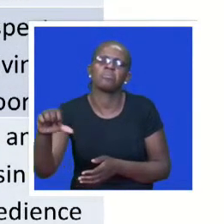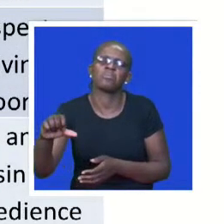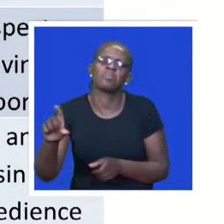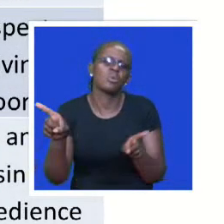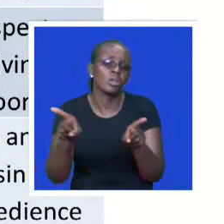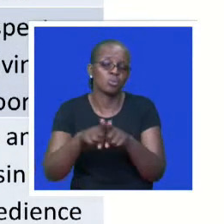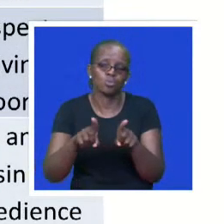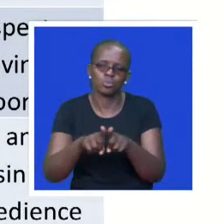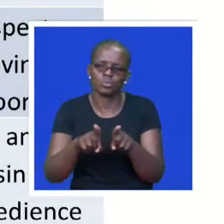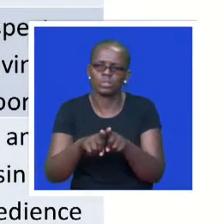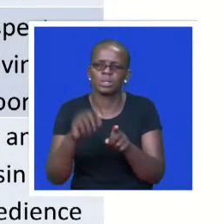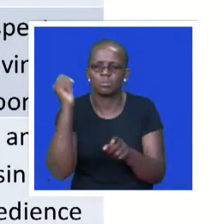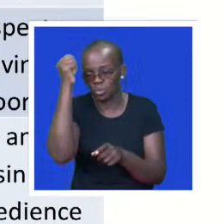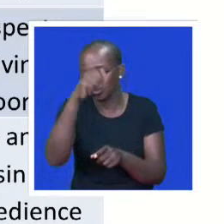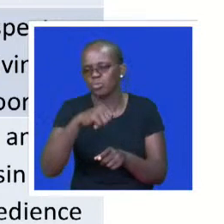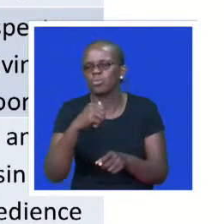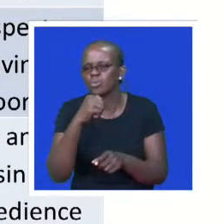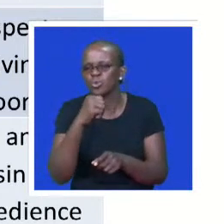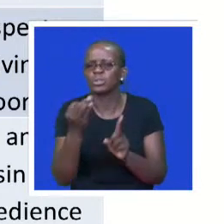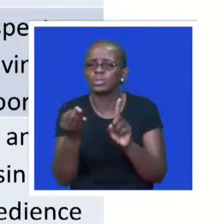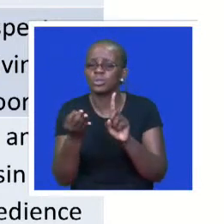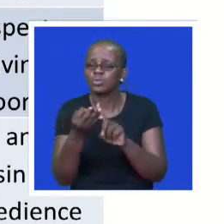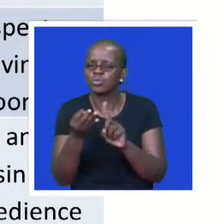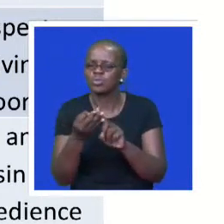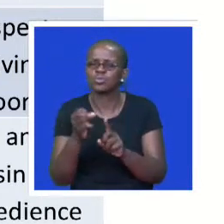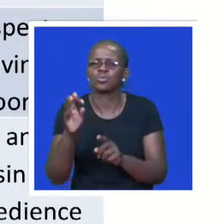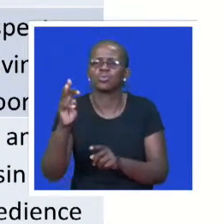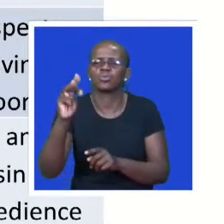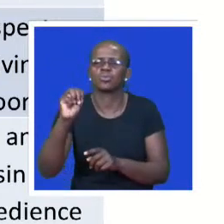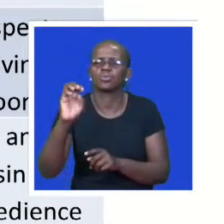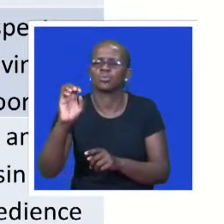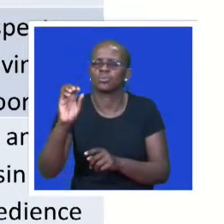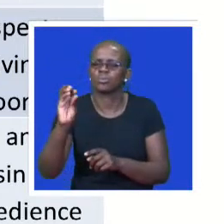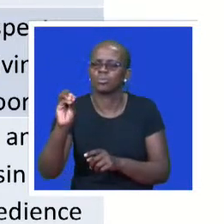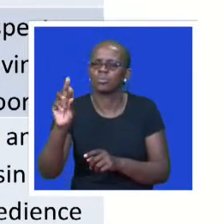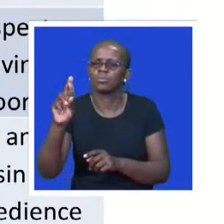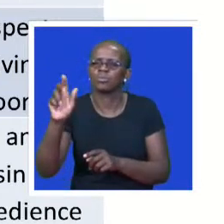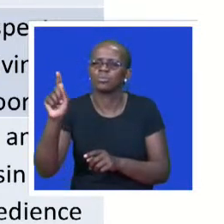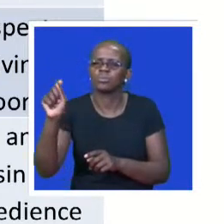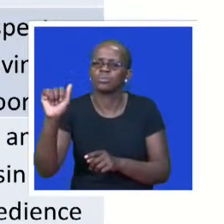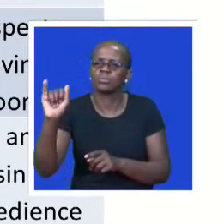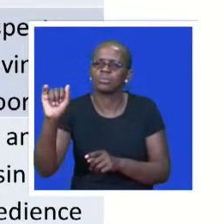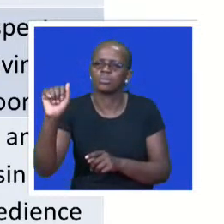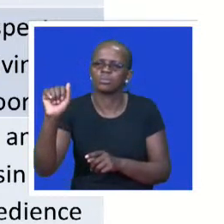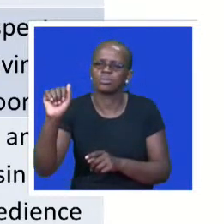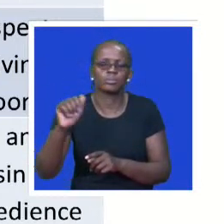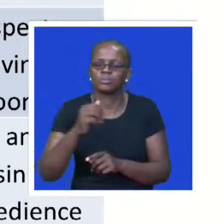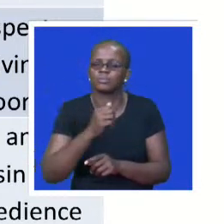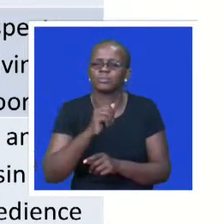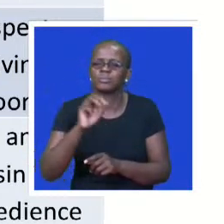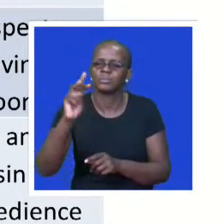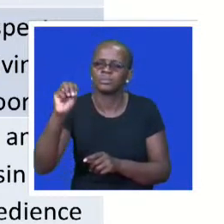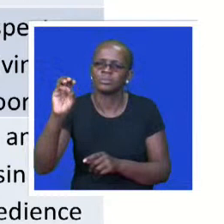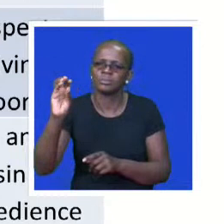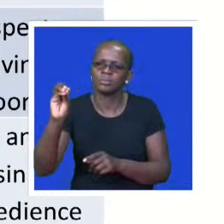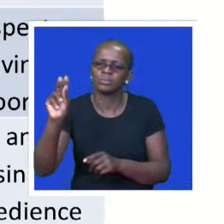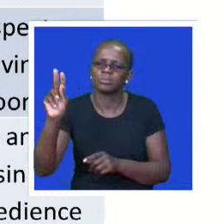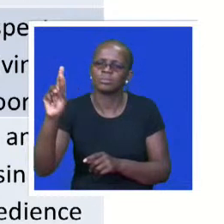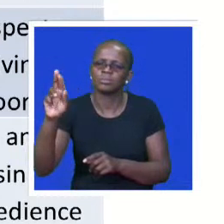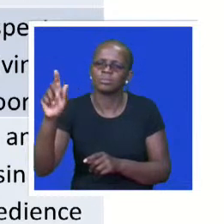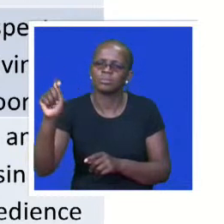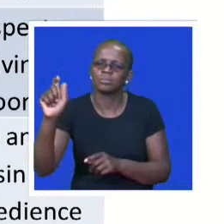sin, dear Lena, is called mortal sin, dear Lena. What is a mortal sin? So this is a wrongful